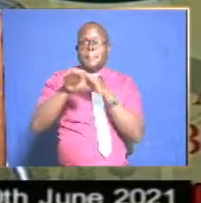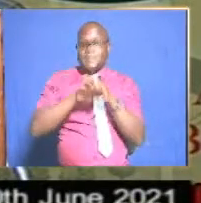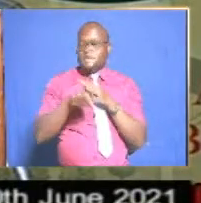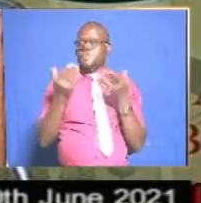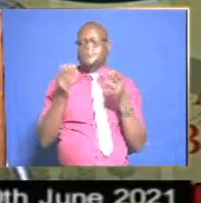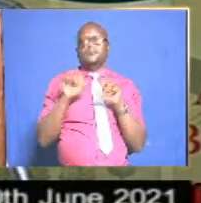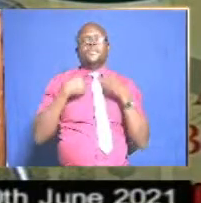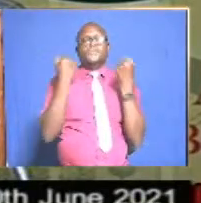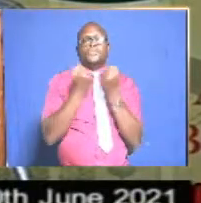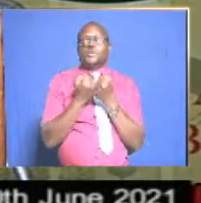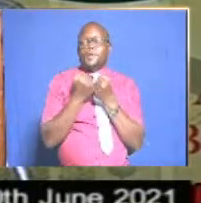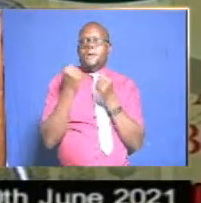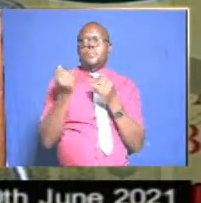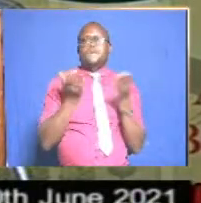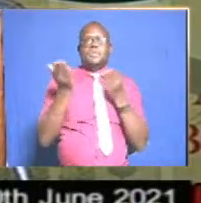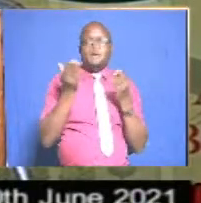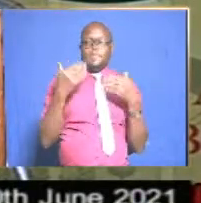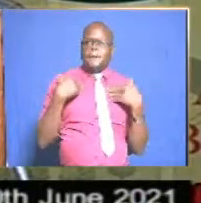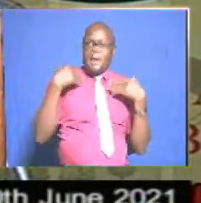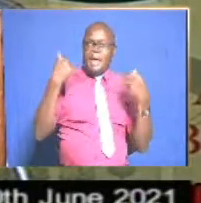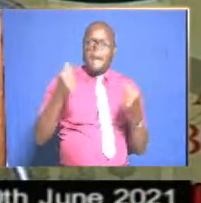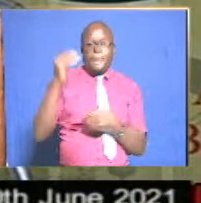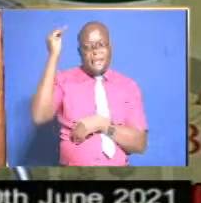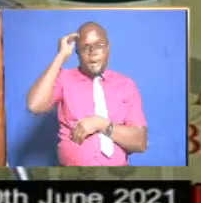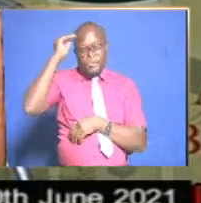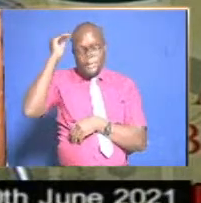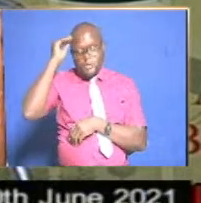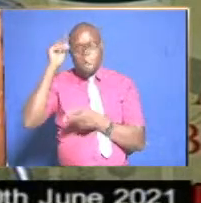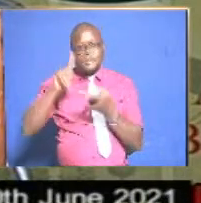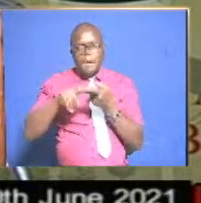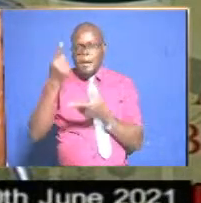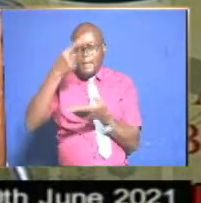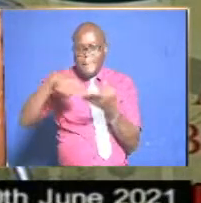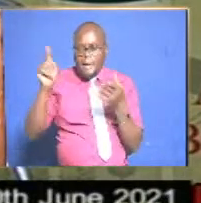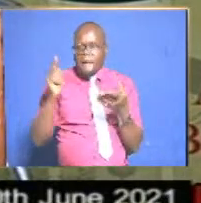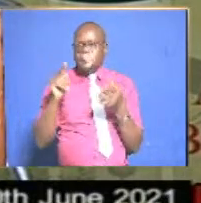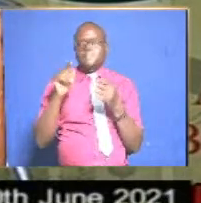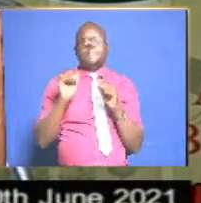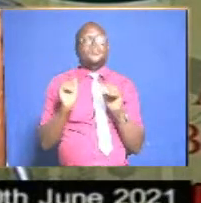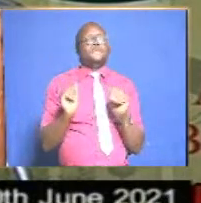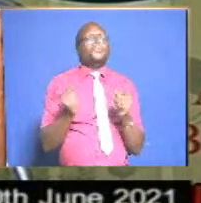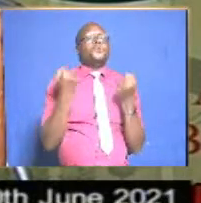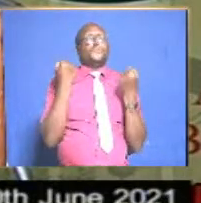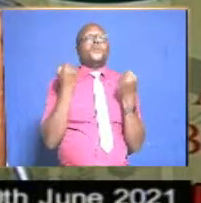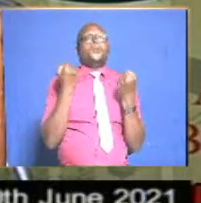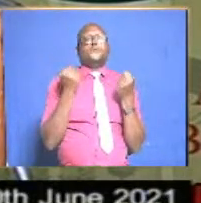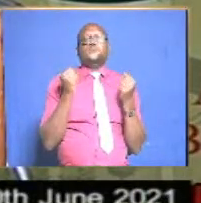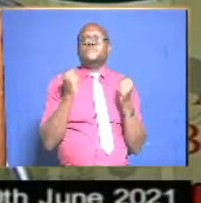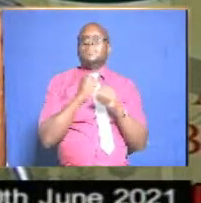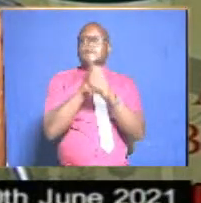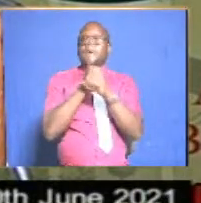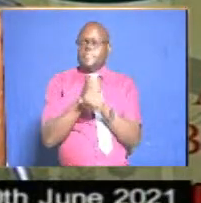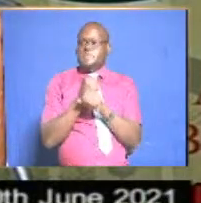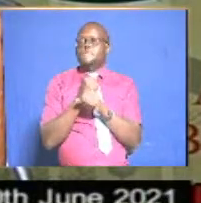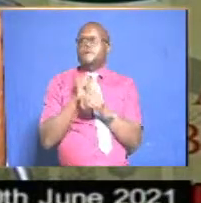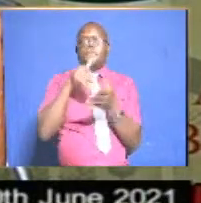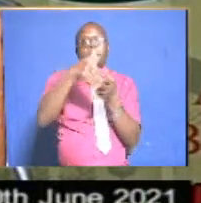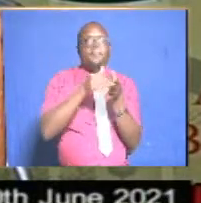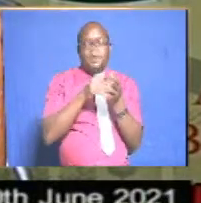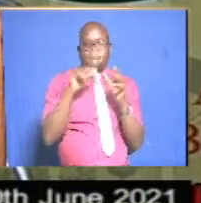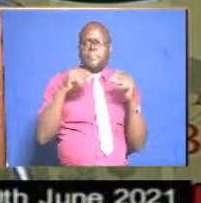services in health, education, and appropriate social safety nets for the vulnerable population.